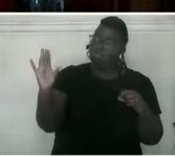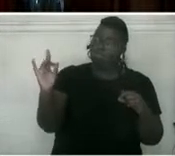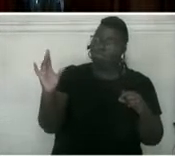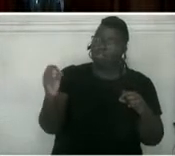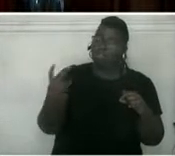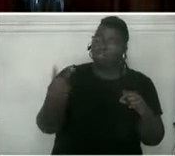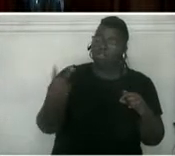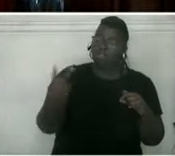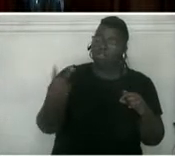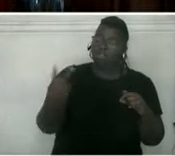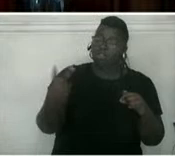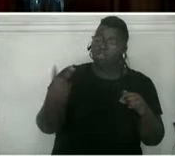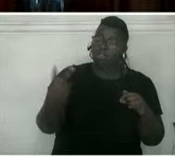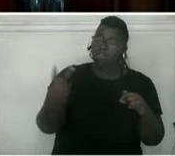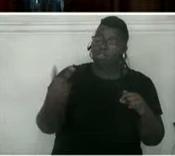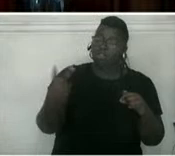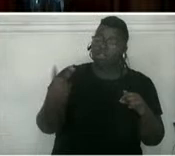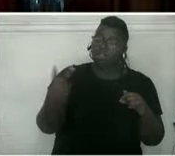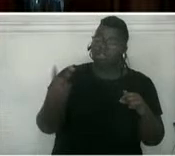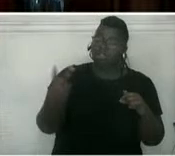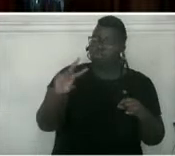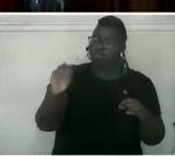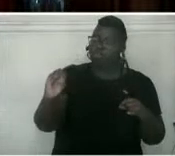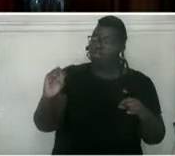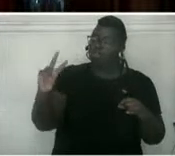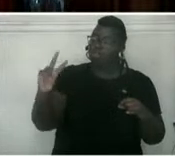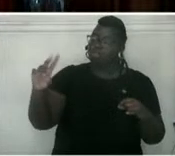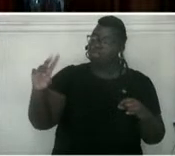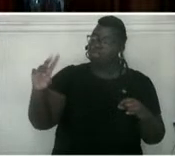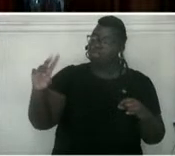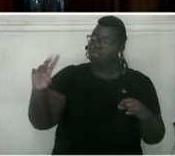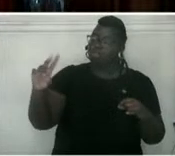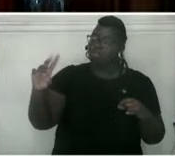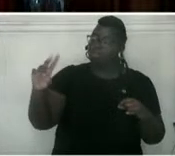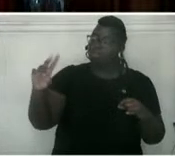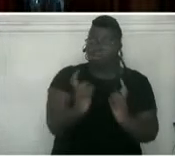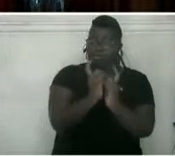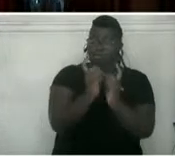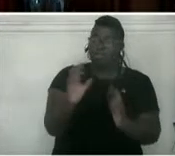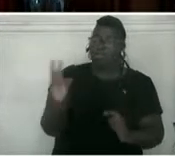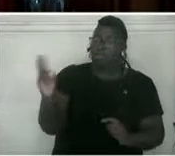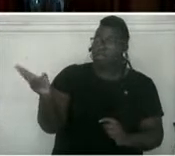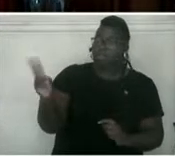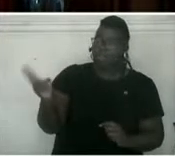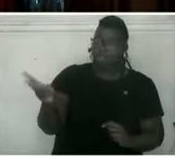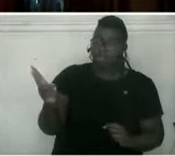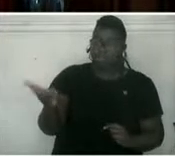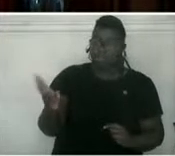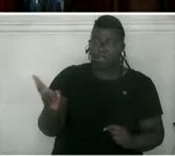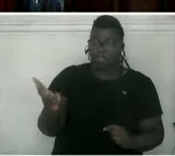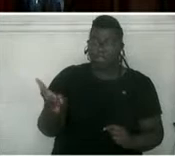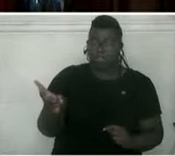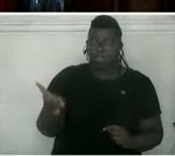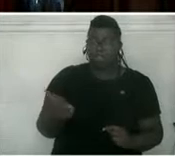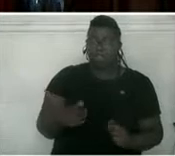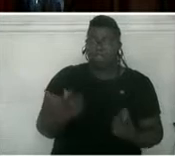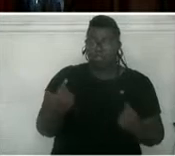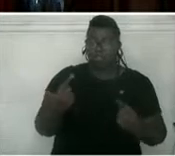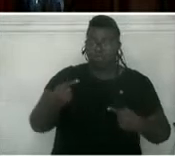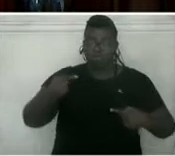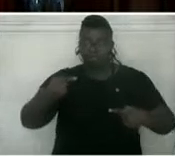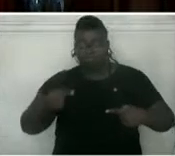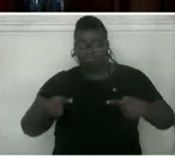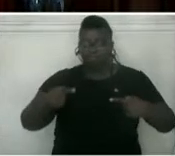of March 2021, where we will meet again in a hybrid mode to